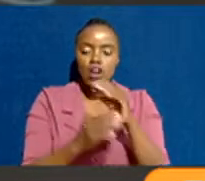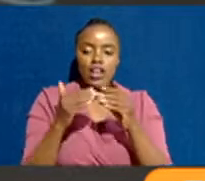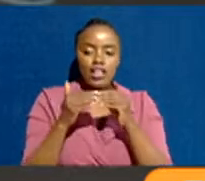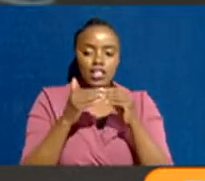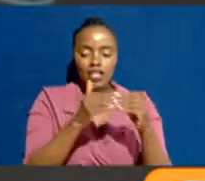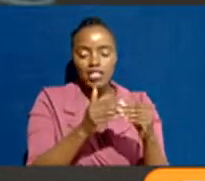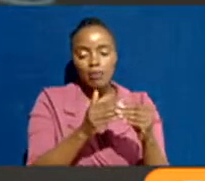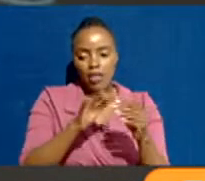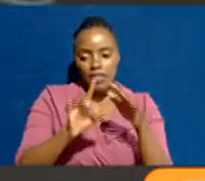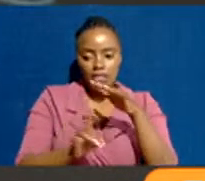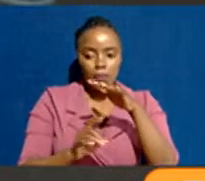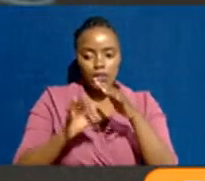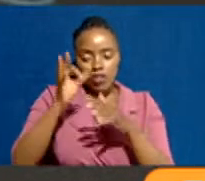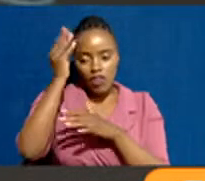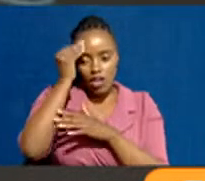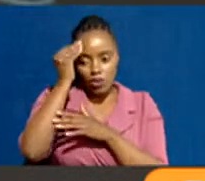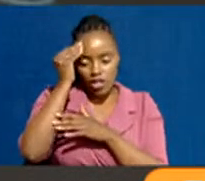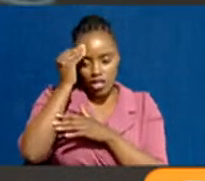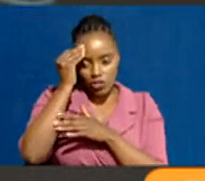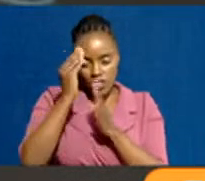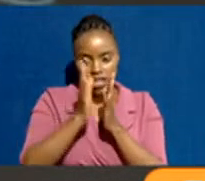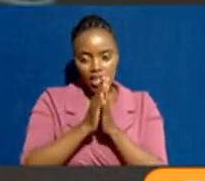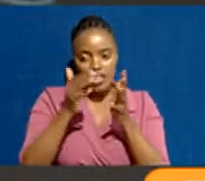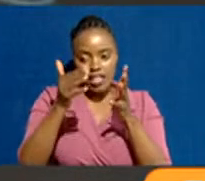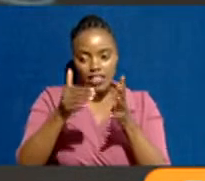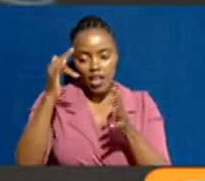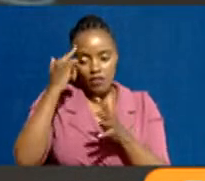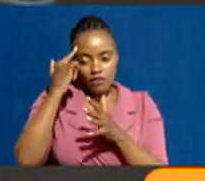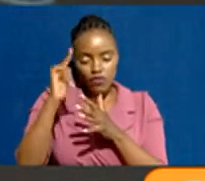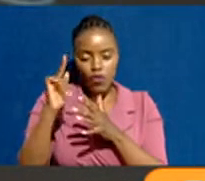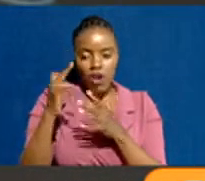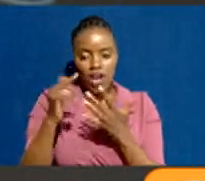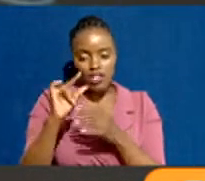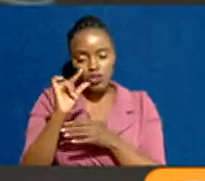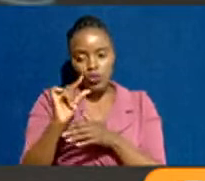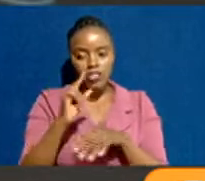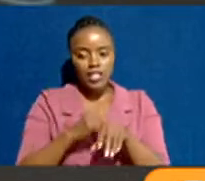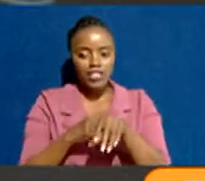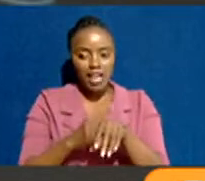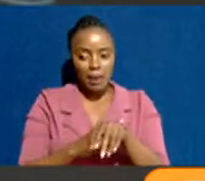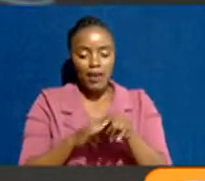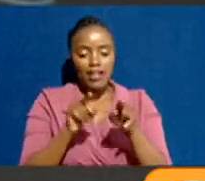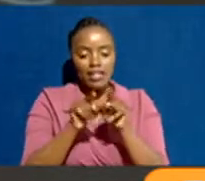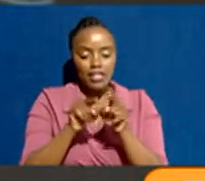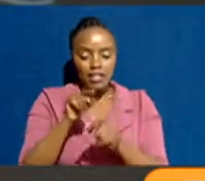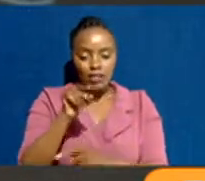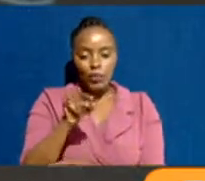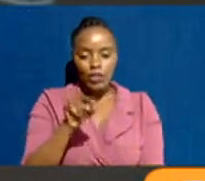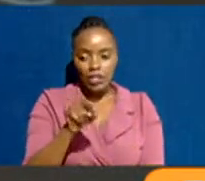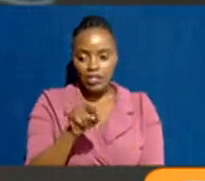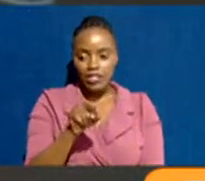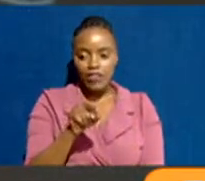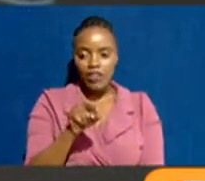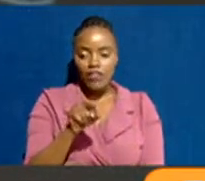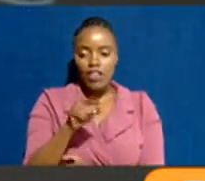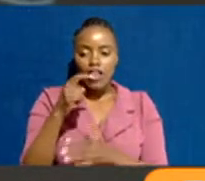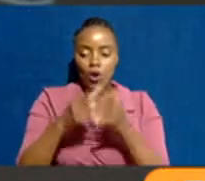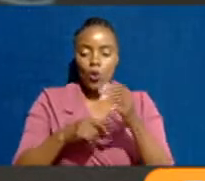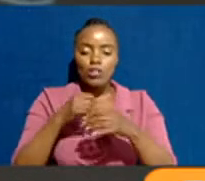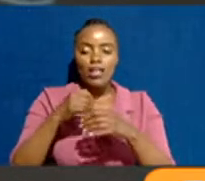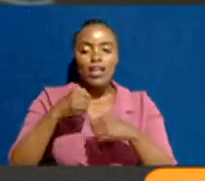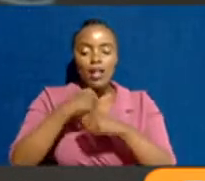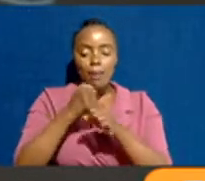Education, that has existed there for a little while. And this caused us to